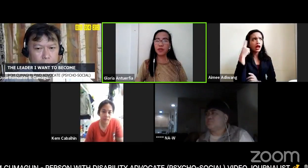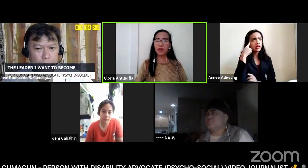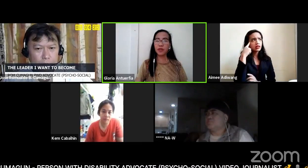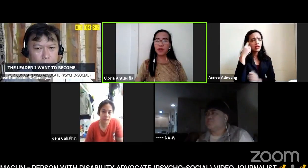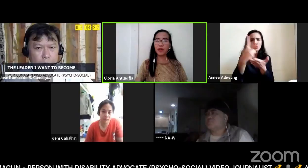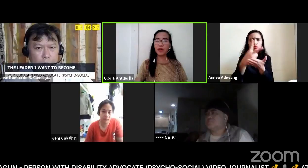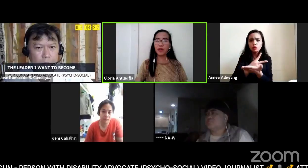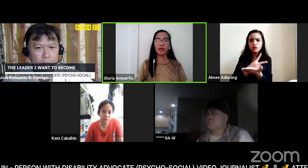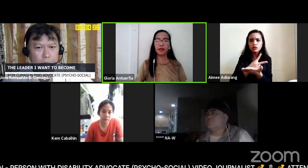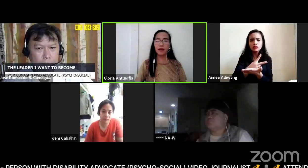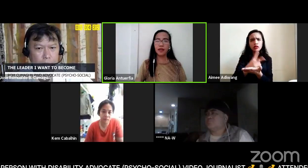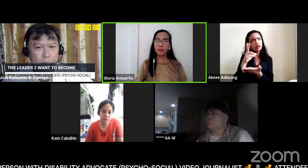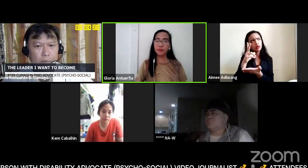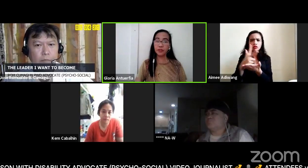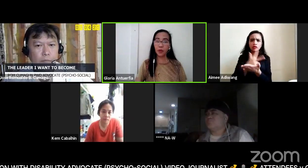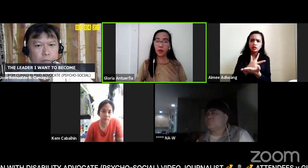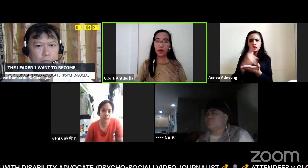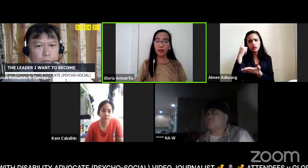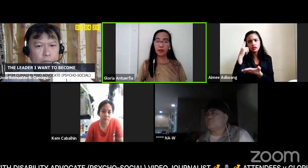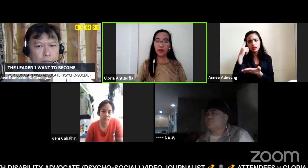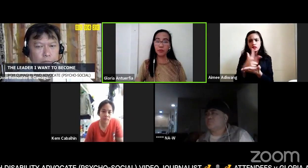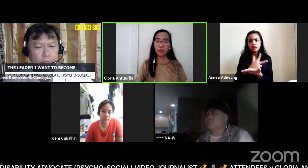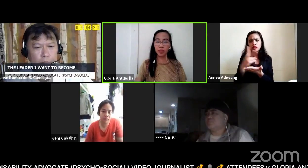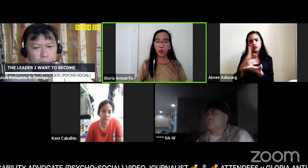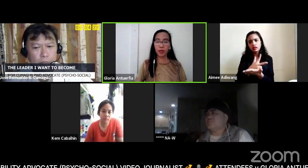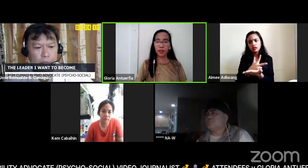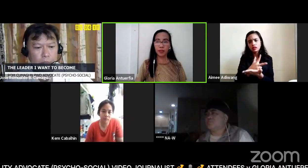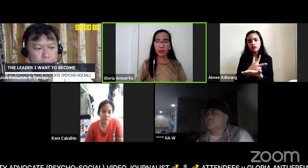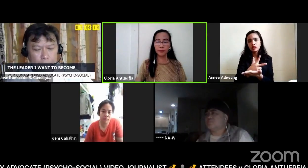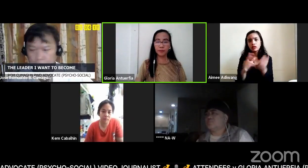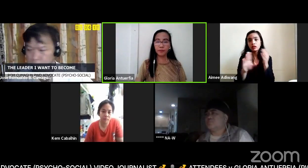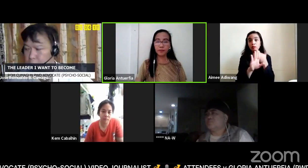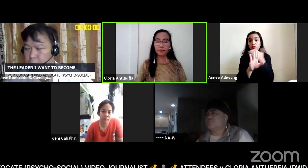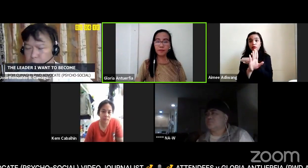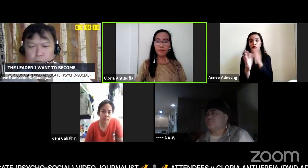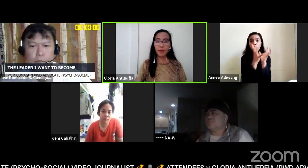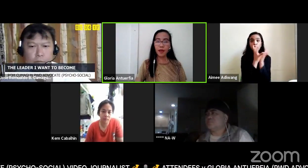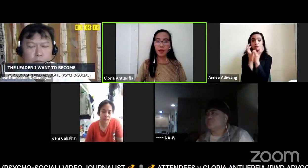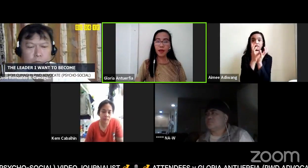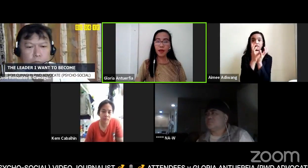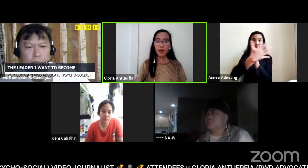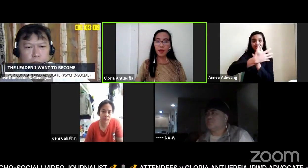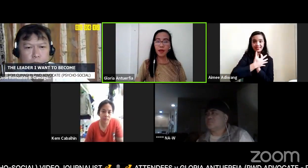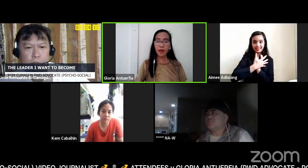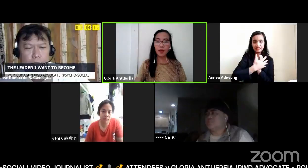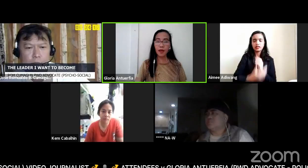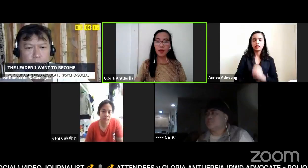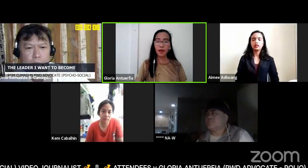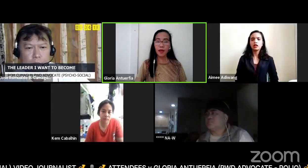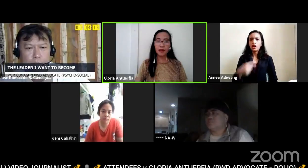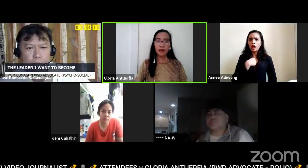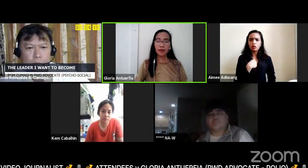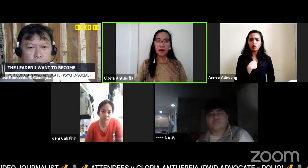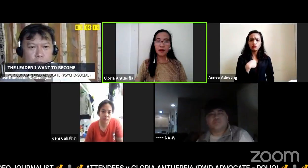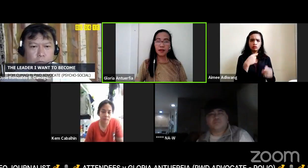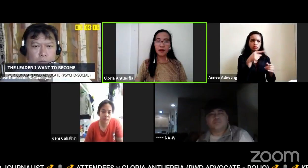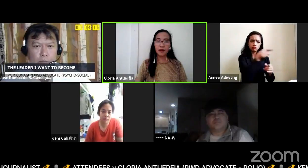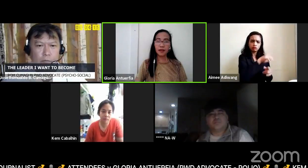2 weeks ago or 3 weeks ago before the community quarantine. I was elected